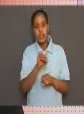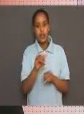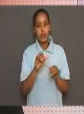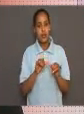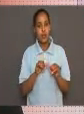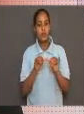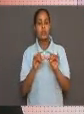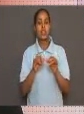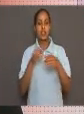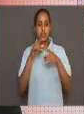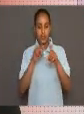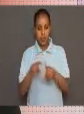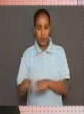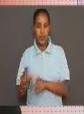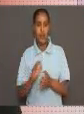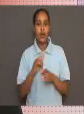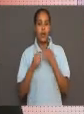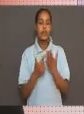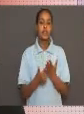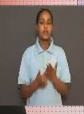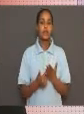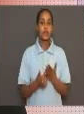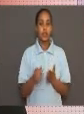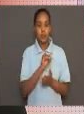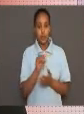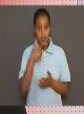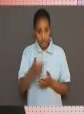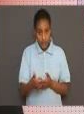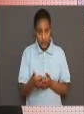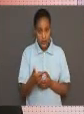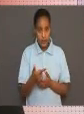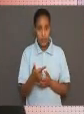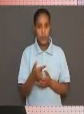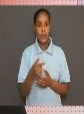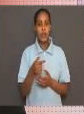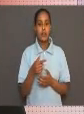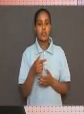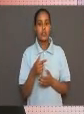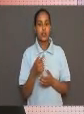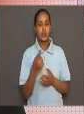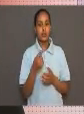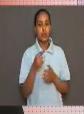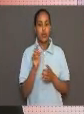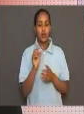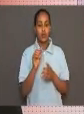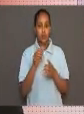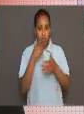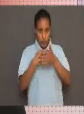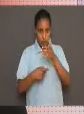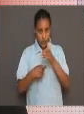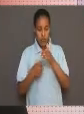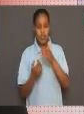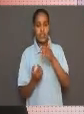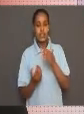the experiment. However, as we said, the smell of the product, which is the